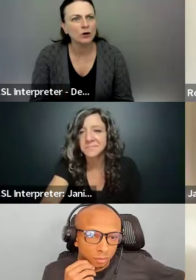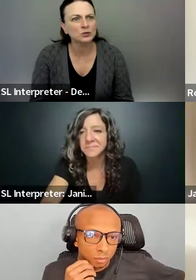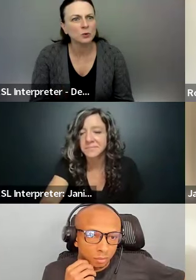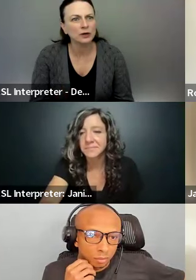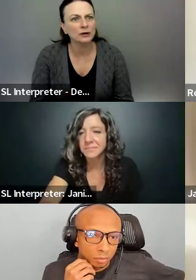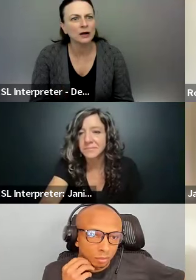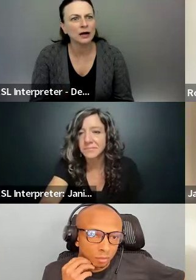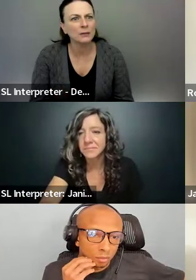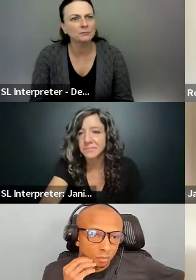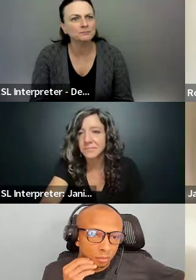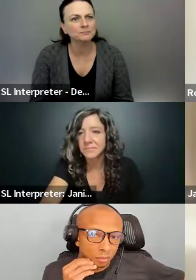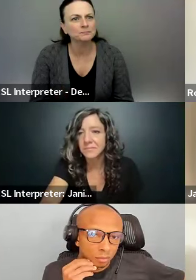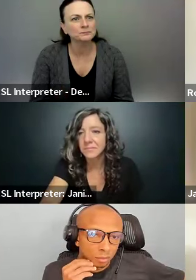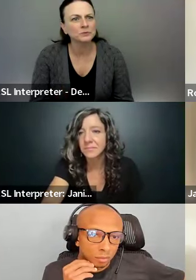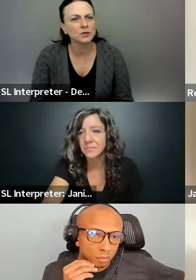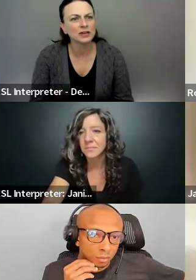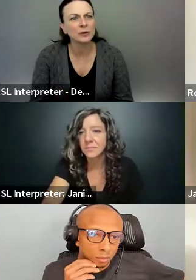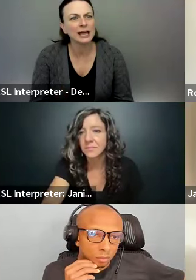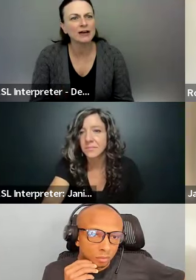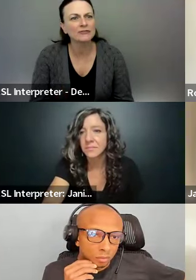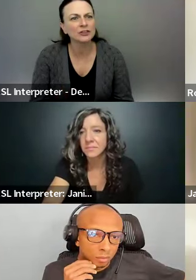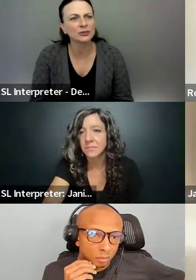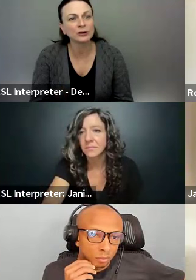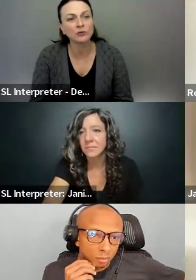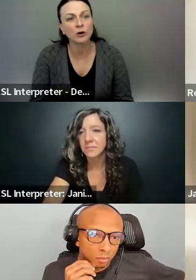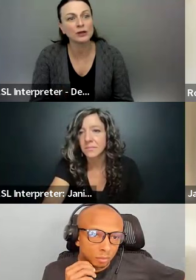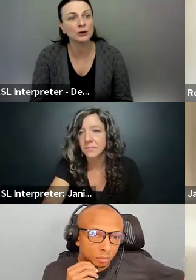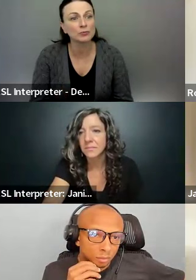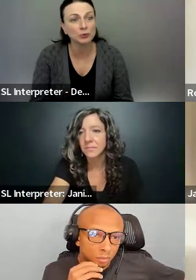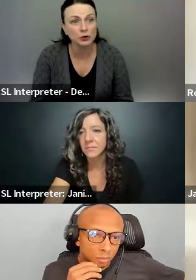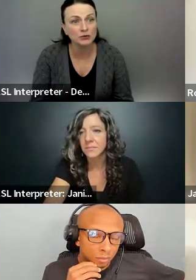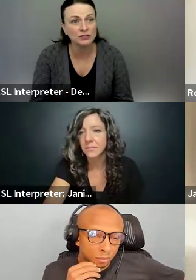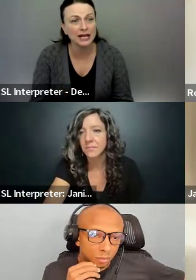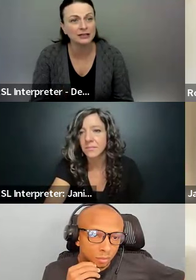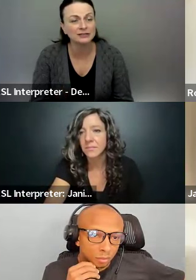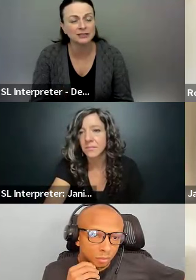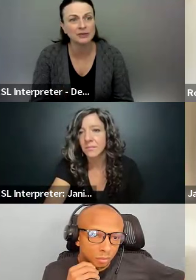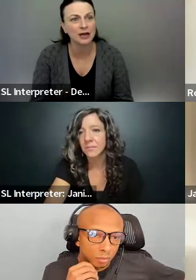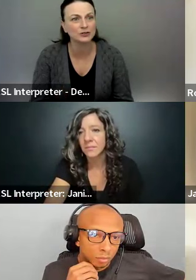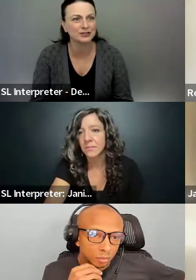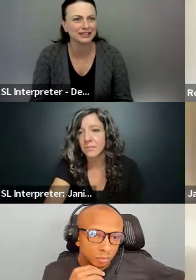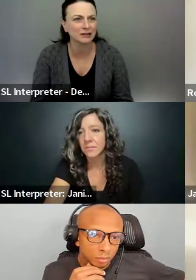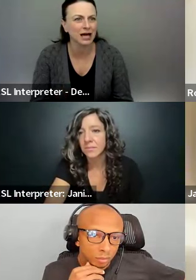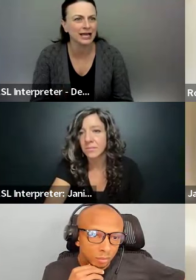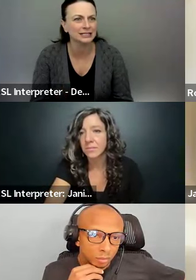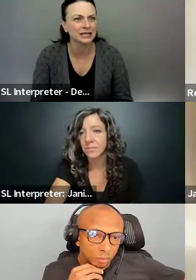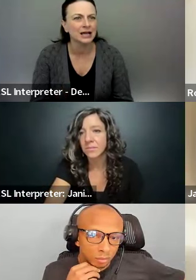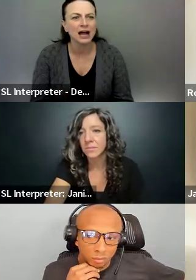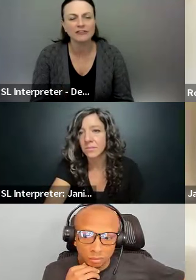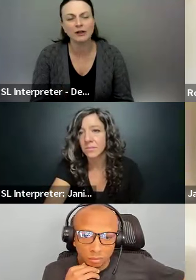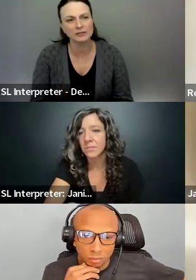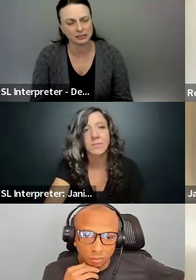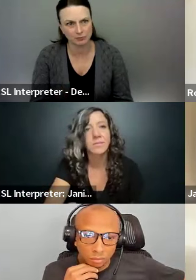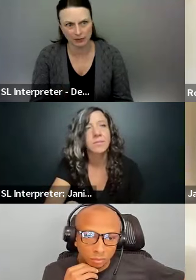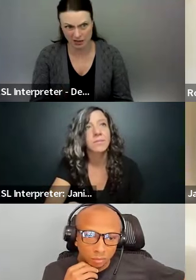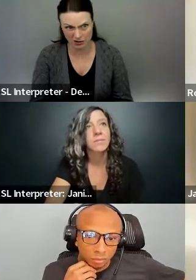how it works when we're, if we have 3 or 4 that are approved and some of the others are declined. I